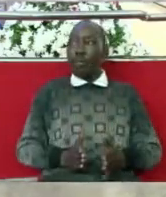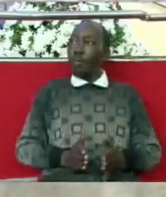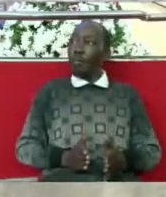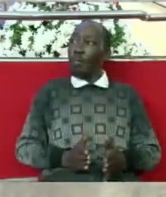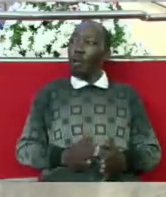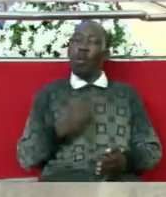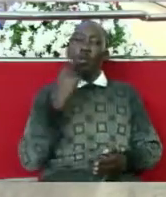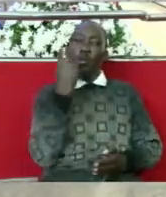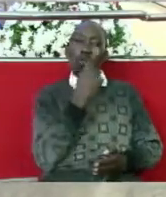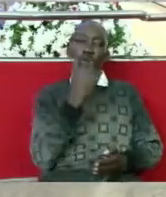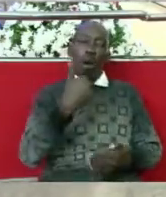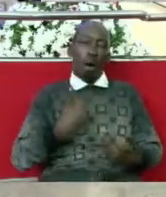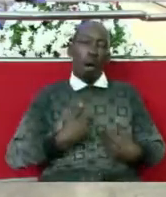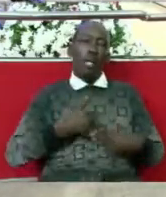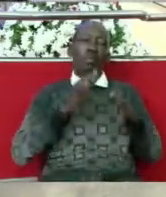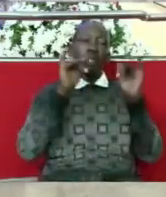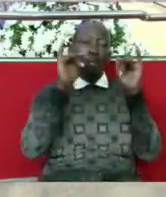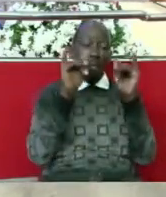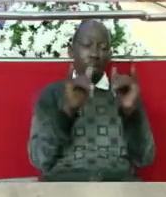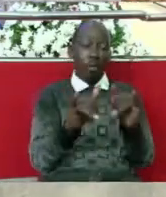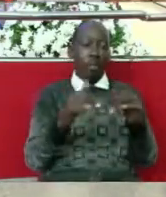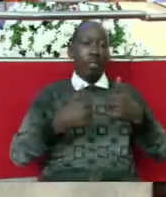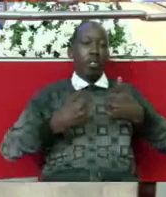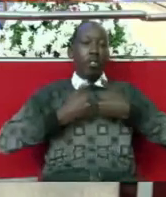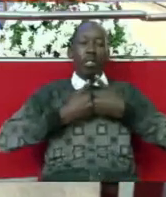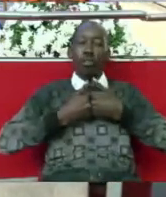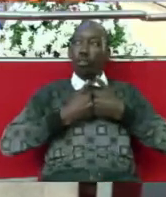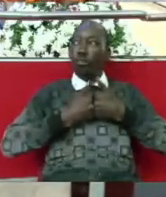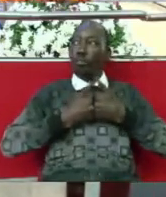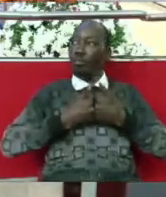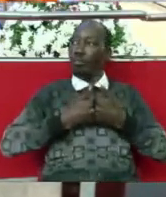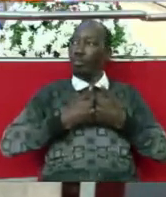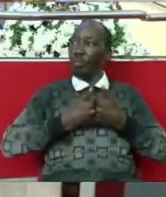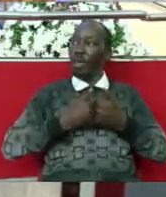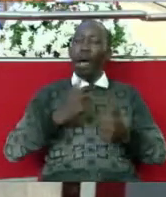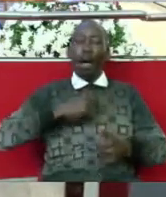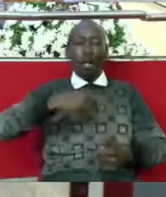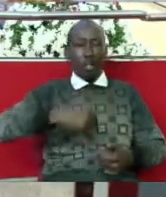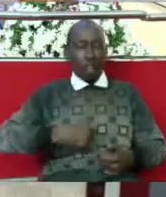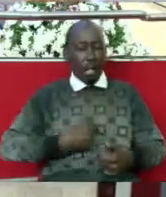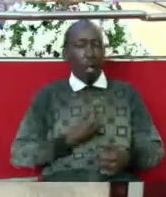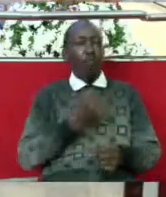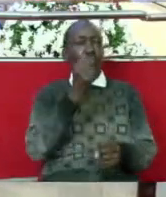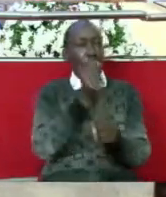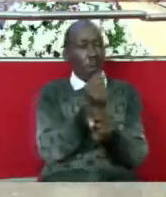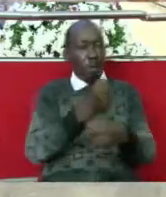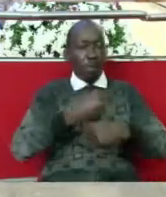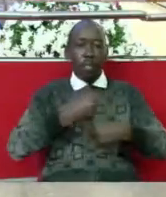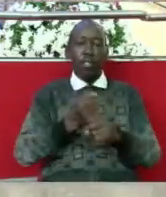who has been in a storm, a self-created storm,